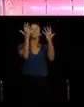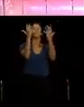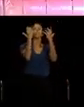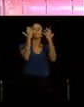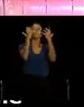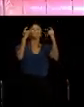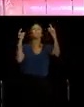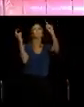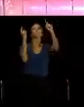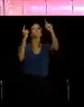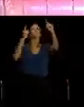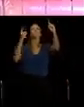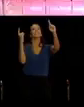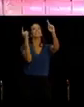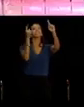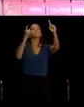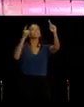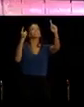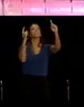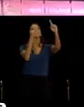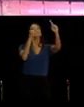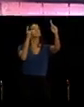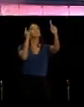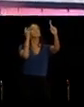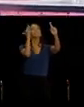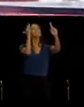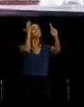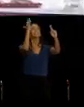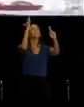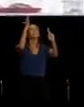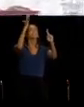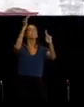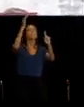call my own.